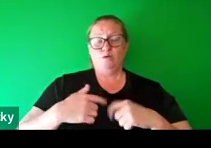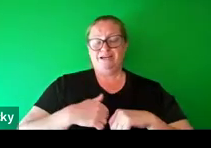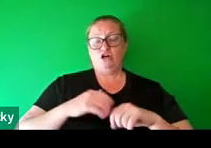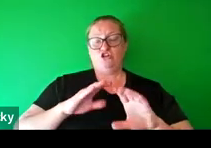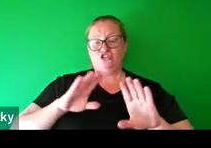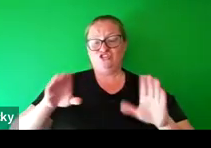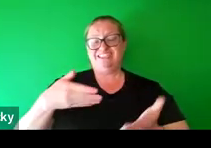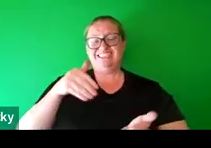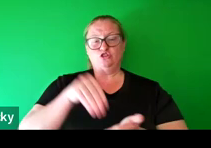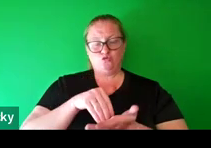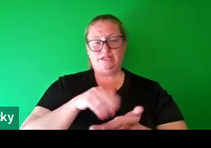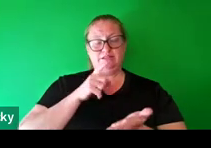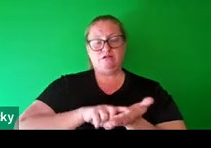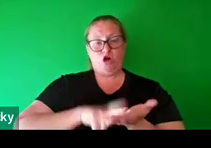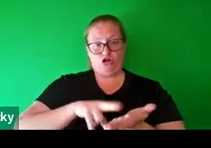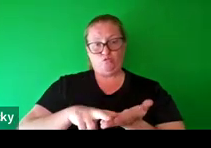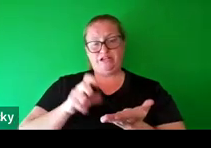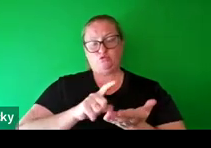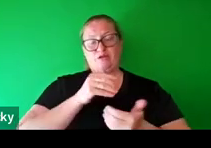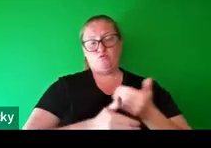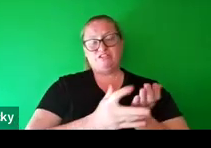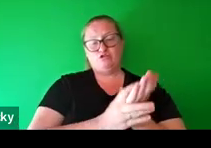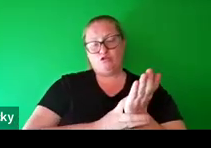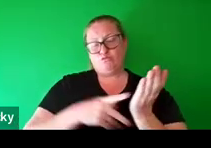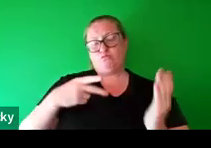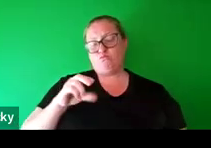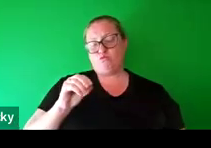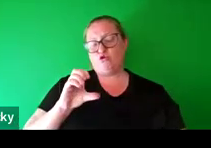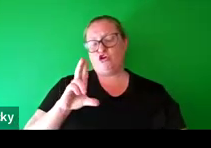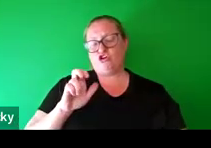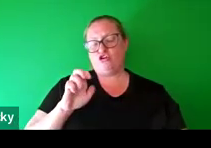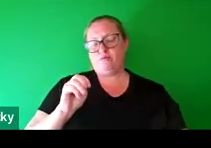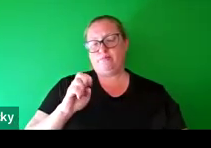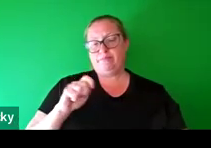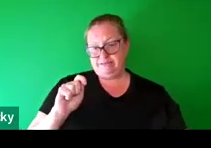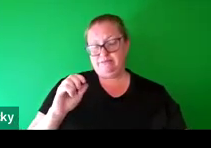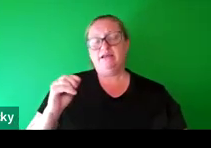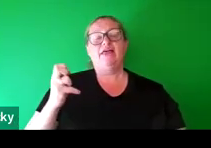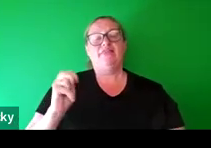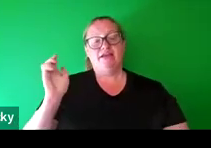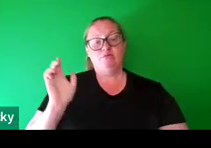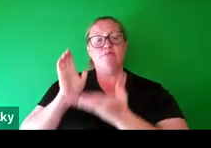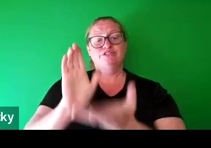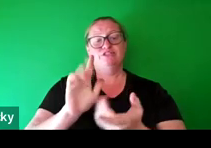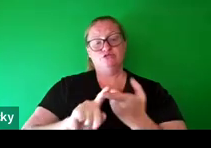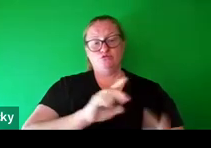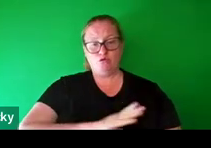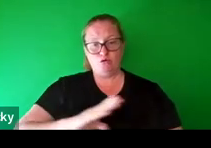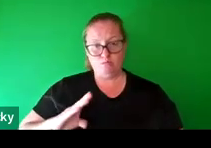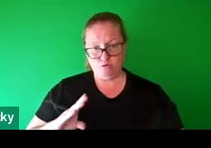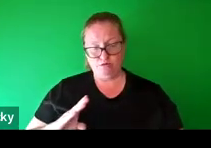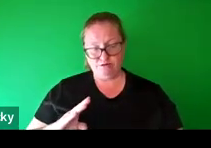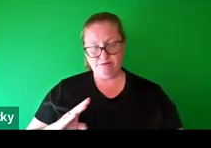through procurement, and so then they come to the board in a process that the eyes are